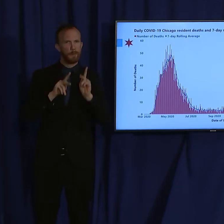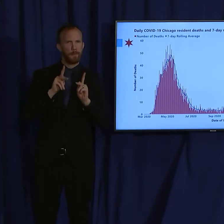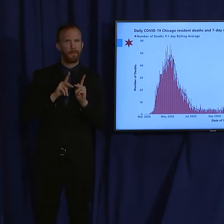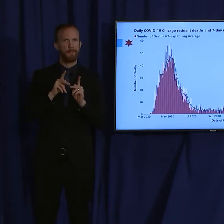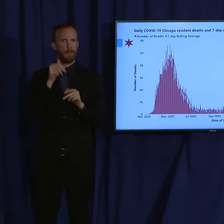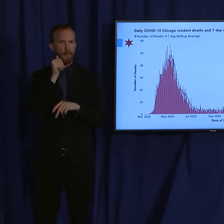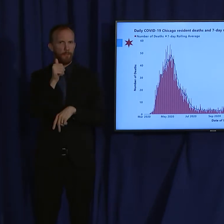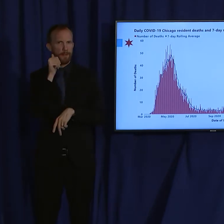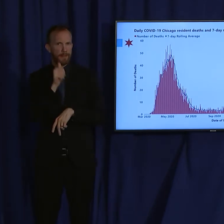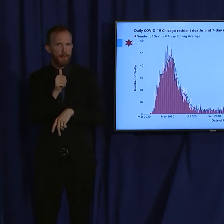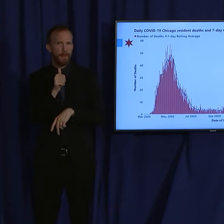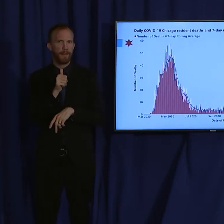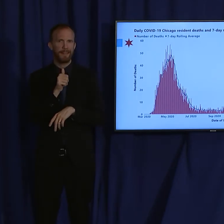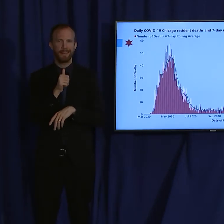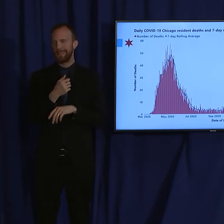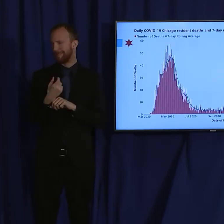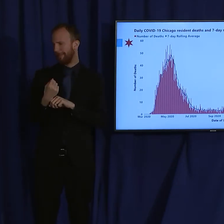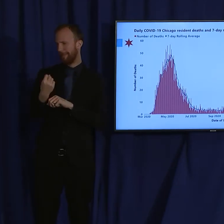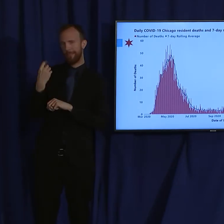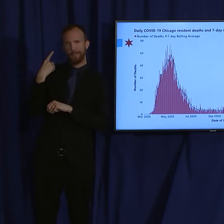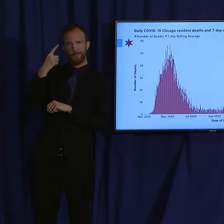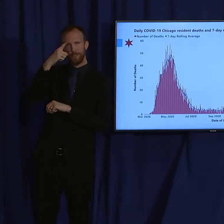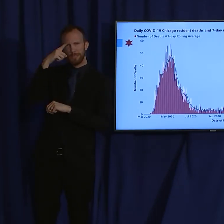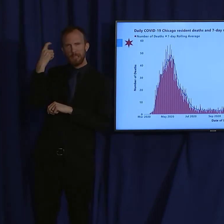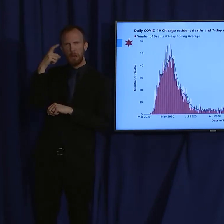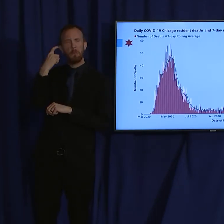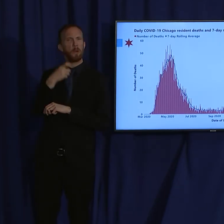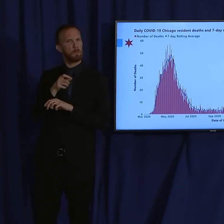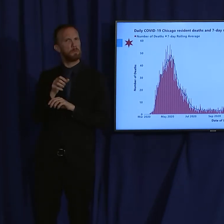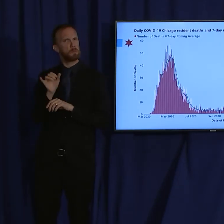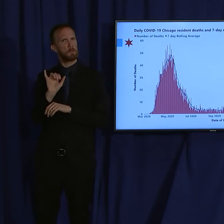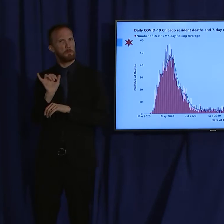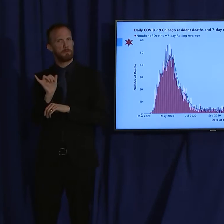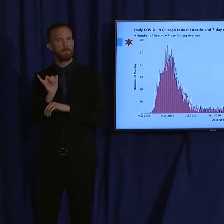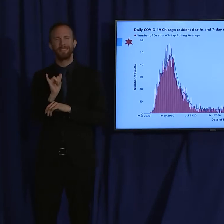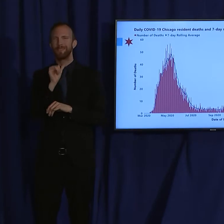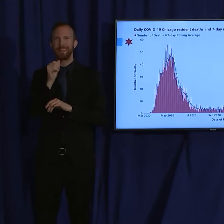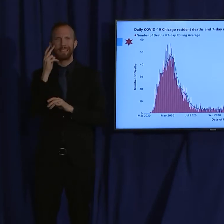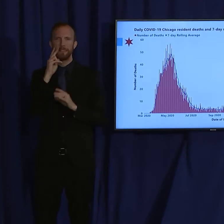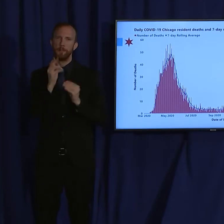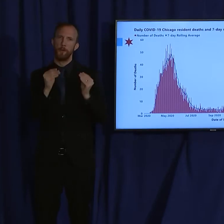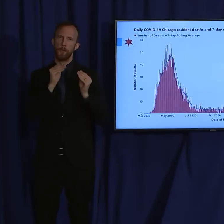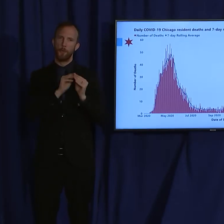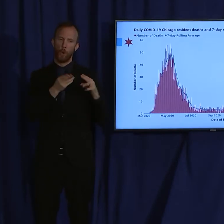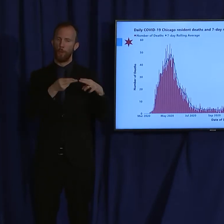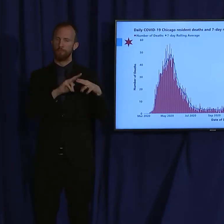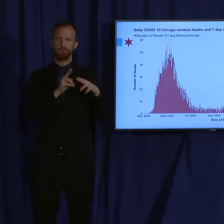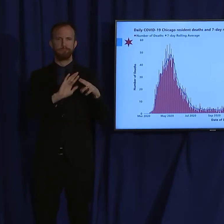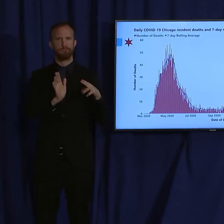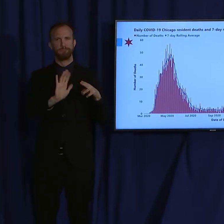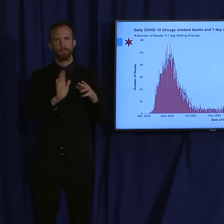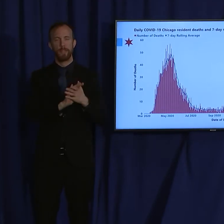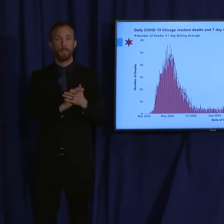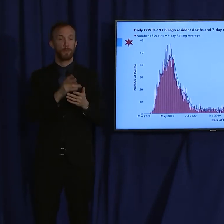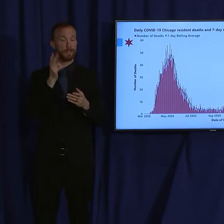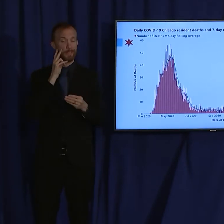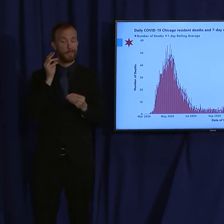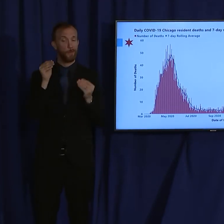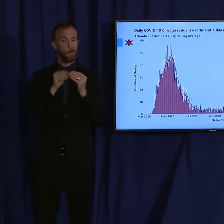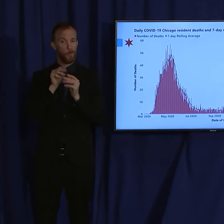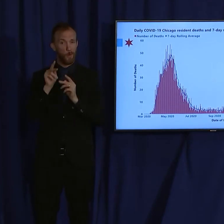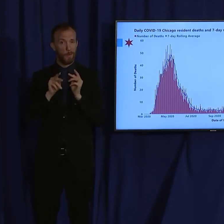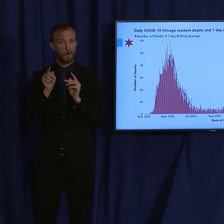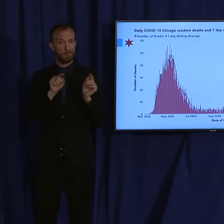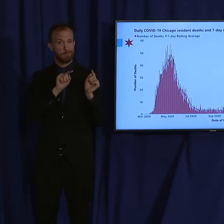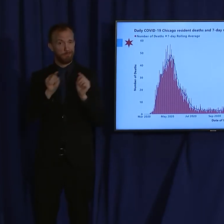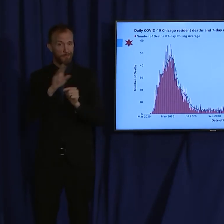similar to where we were last summer, with no sign of increases at this point. With the slight increases in hospitalizations and ICU, we may see a